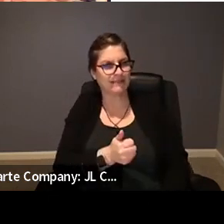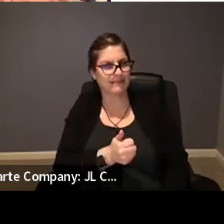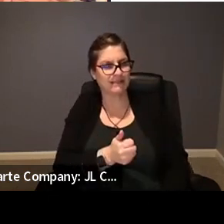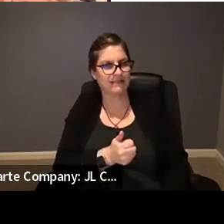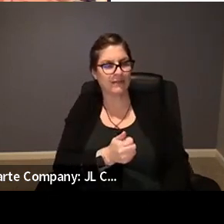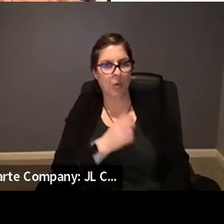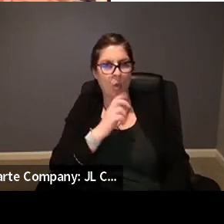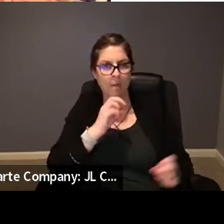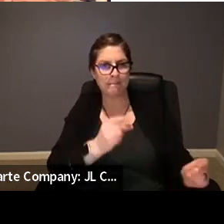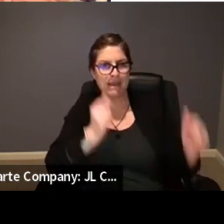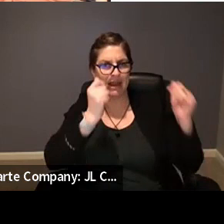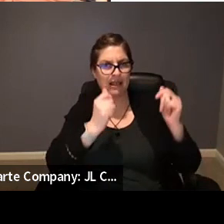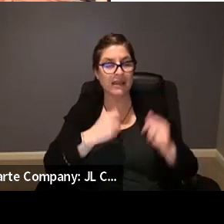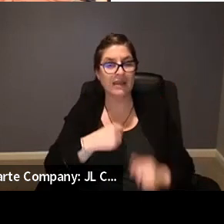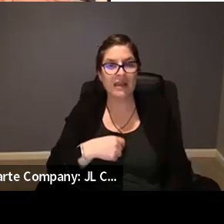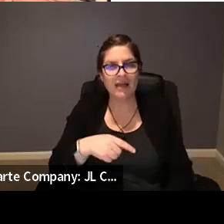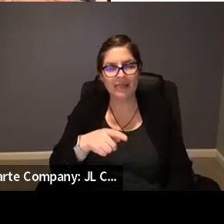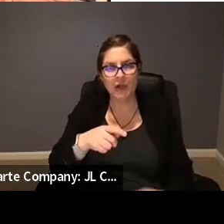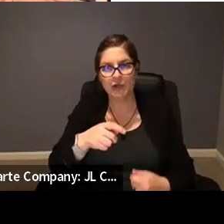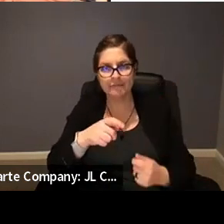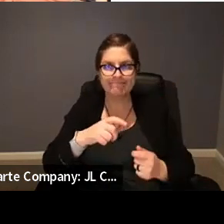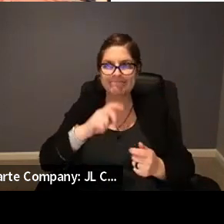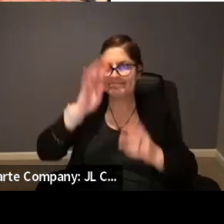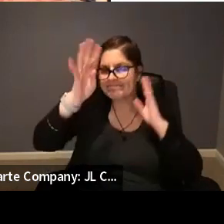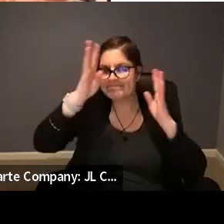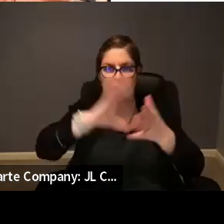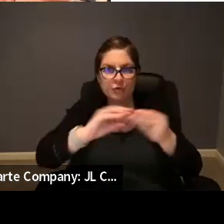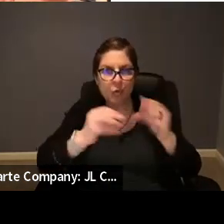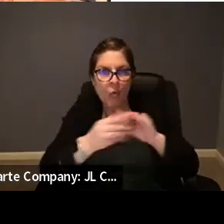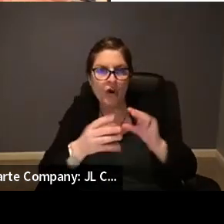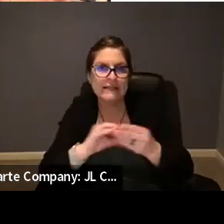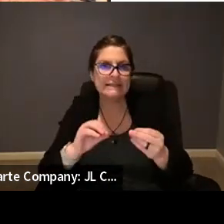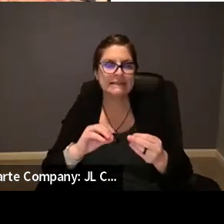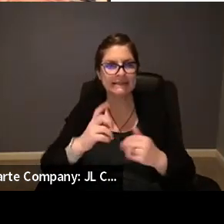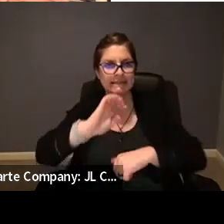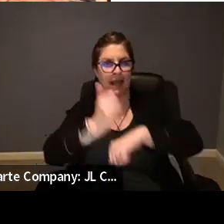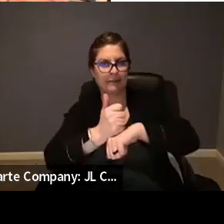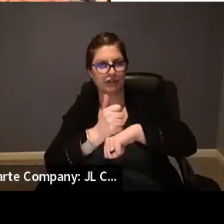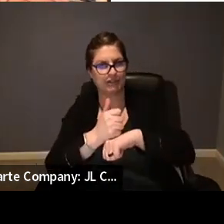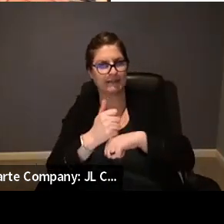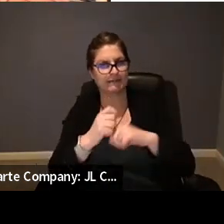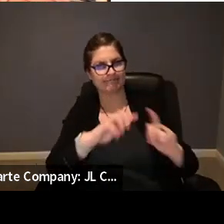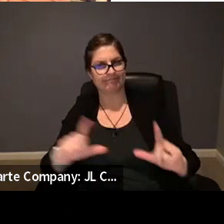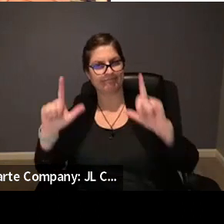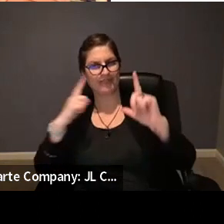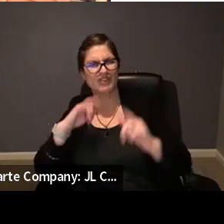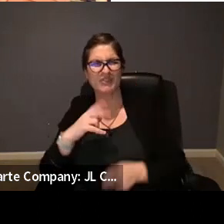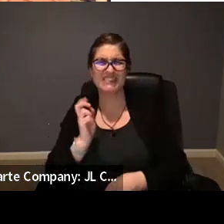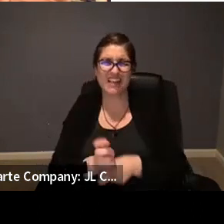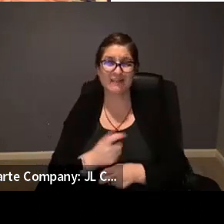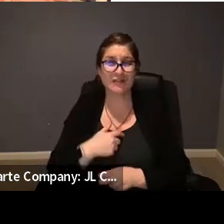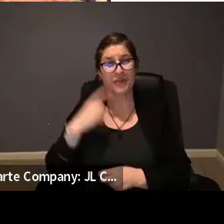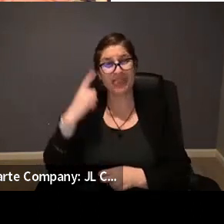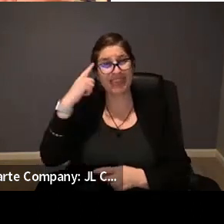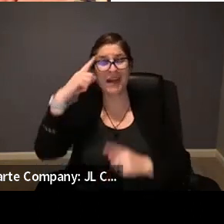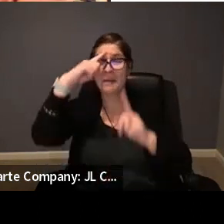immediately kind of writing the stories and shaping the narrative around that. And so, you know, it's hard to have hope that, you know, whenever the next James Bond film